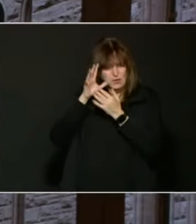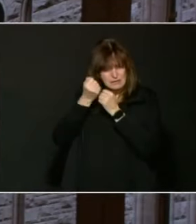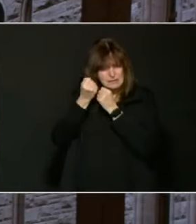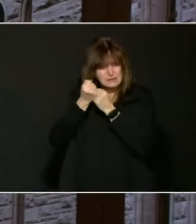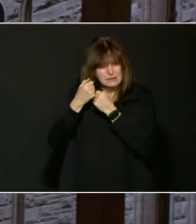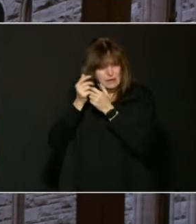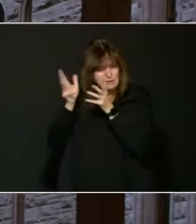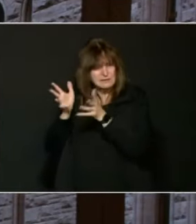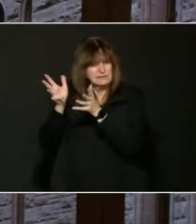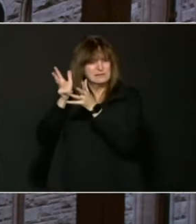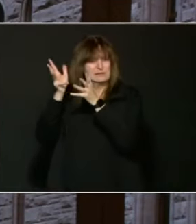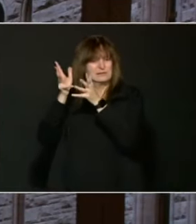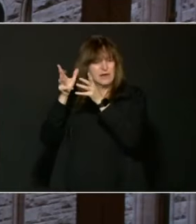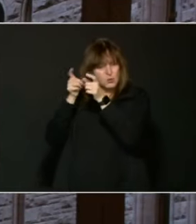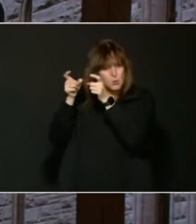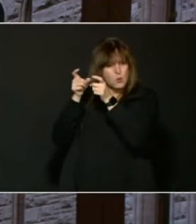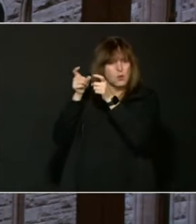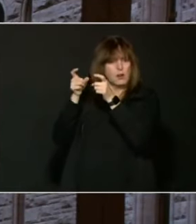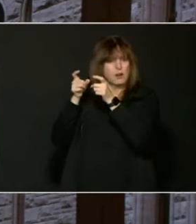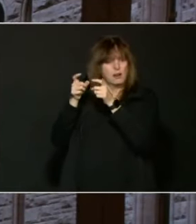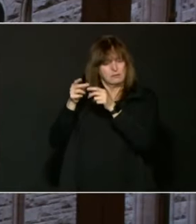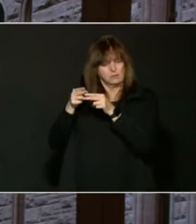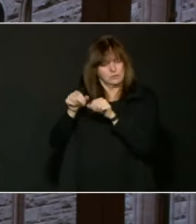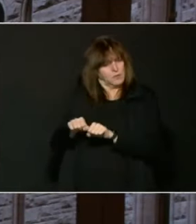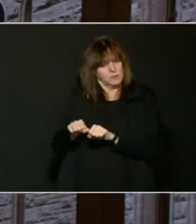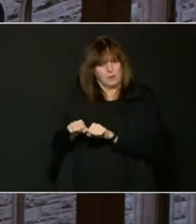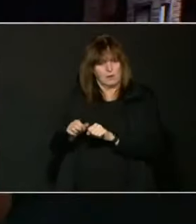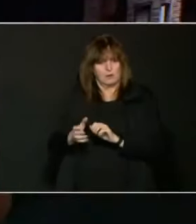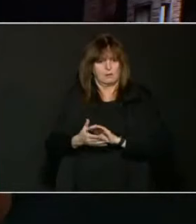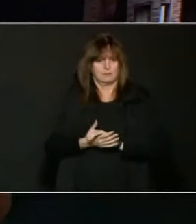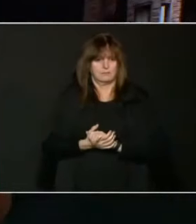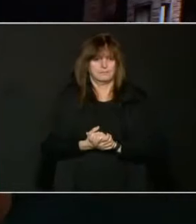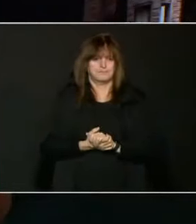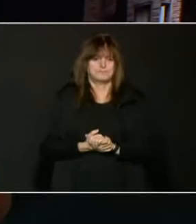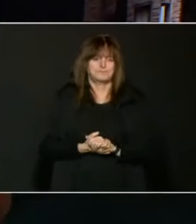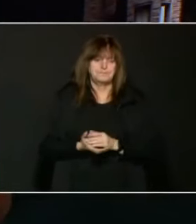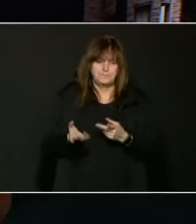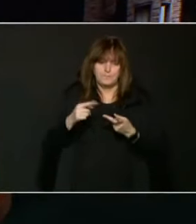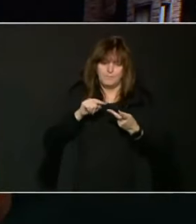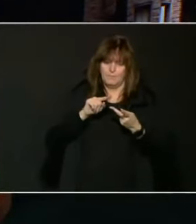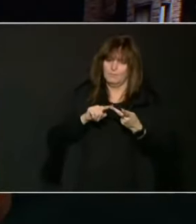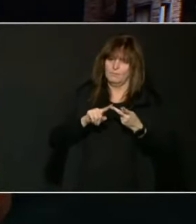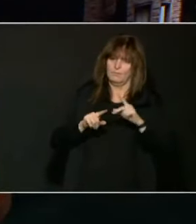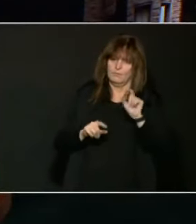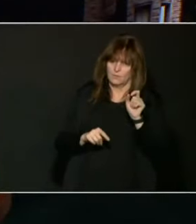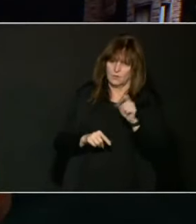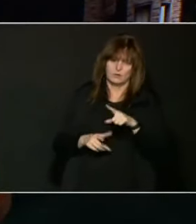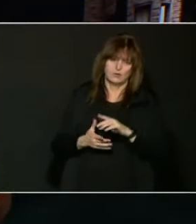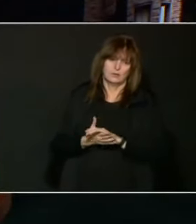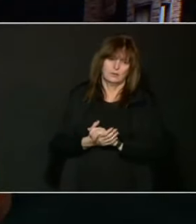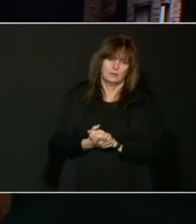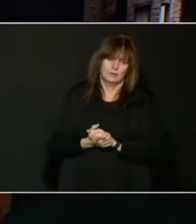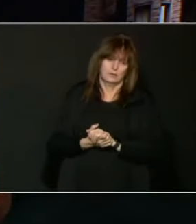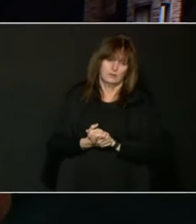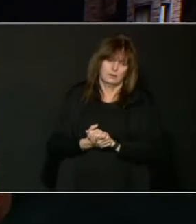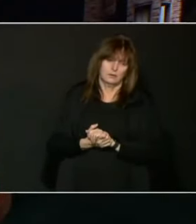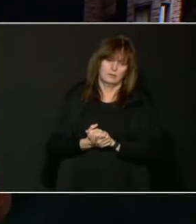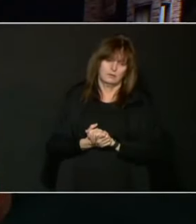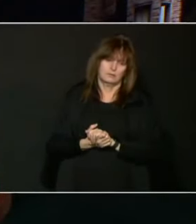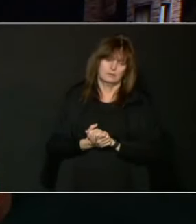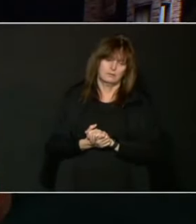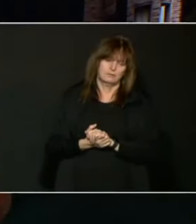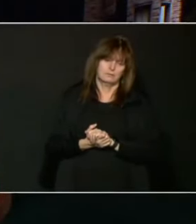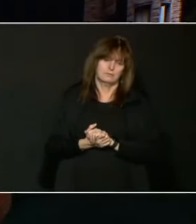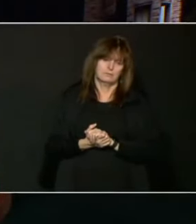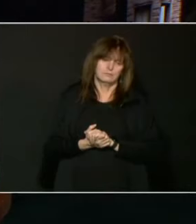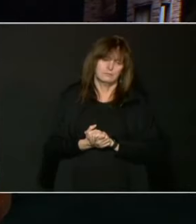this under control as soon as possible. Follow up? At what point then would you be comfortable in lifting any possible